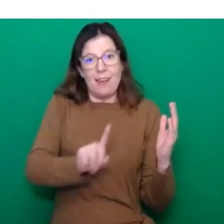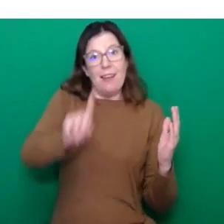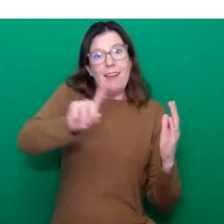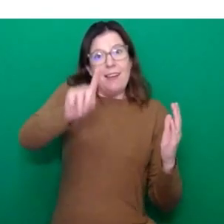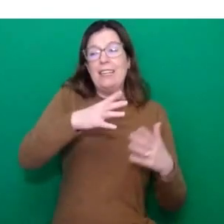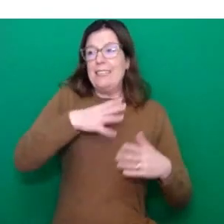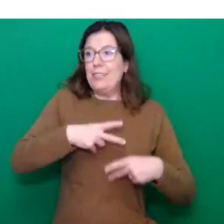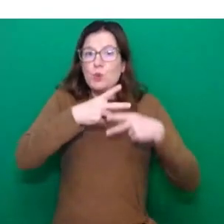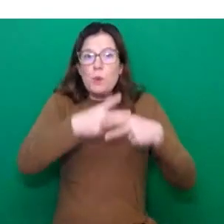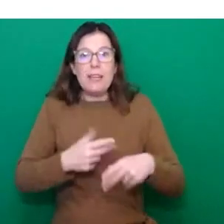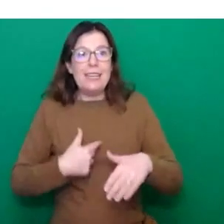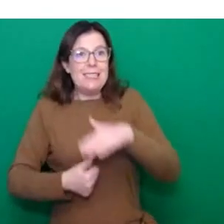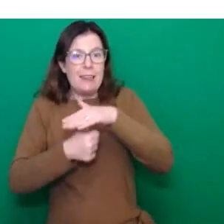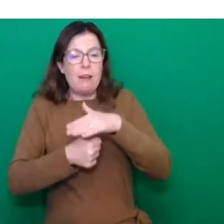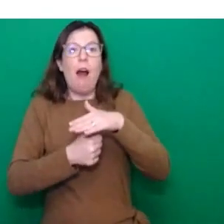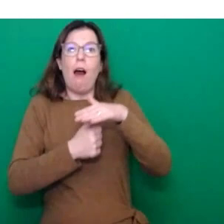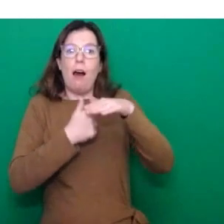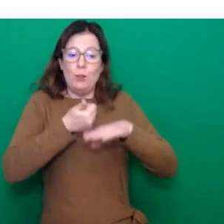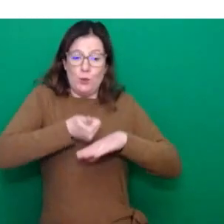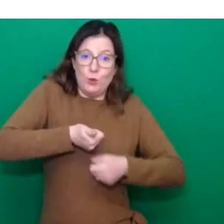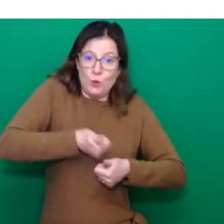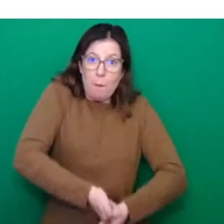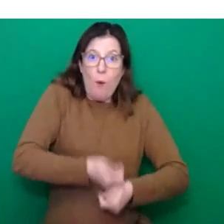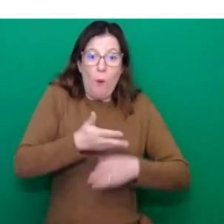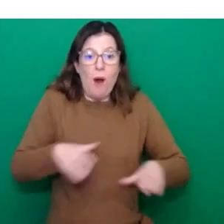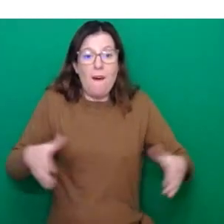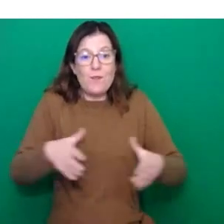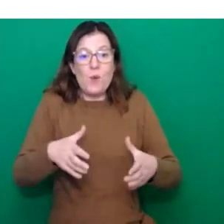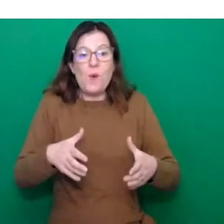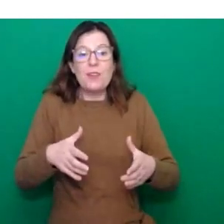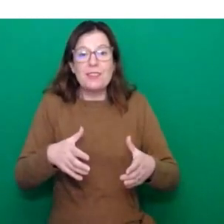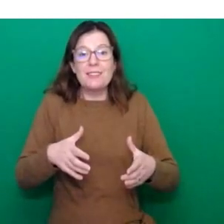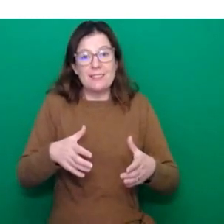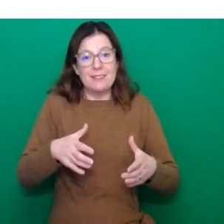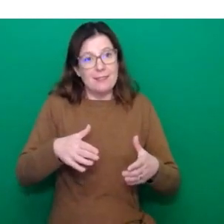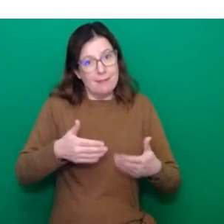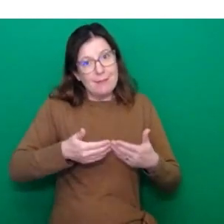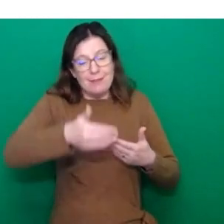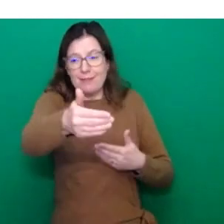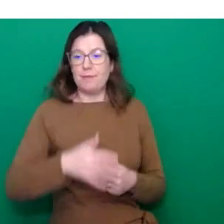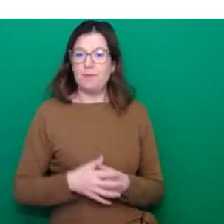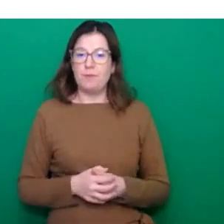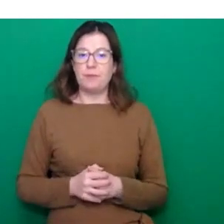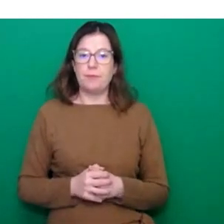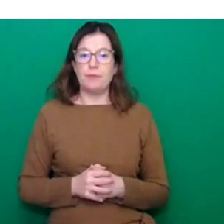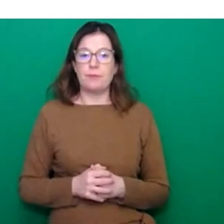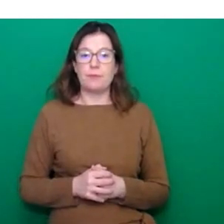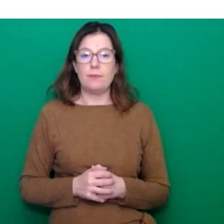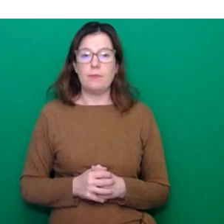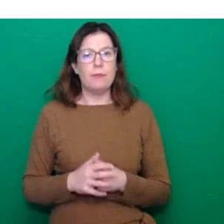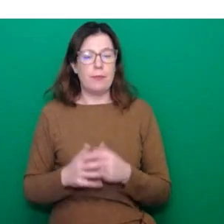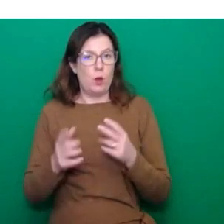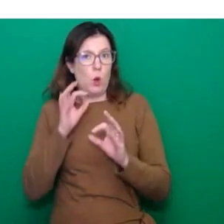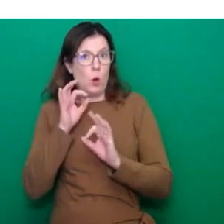senior roles in order to support this workforce as we grow and develop over time. We've had other